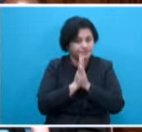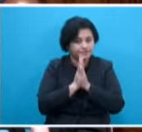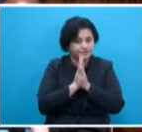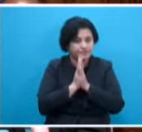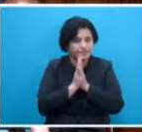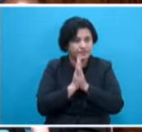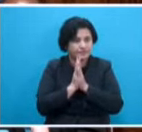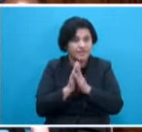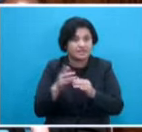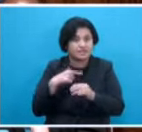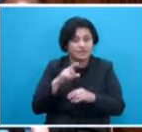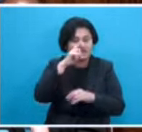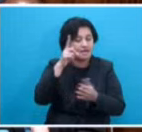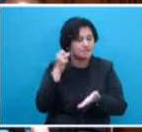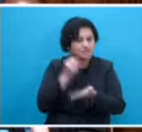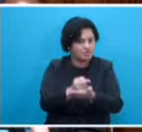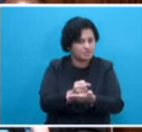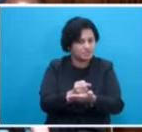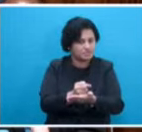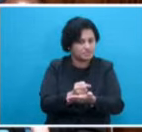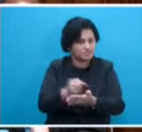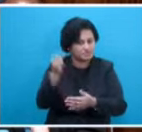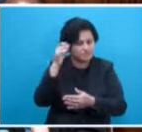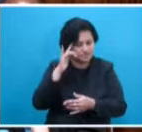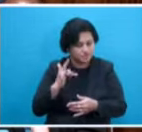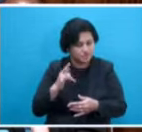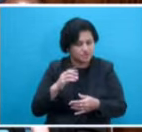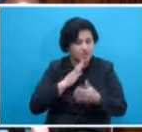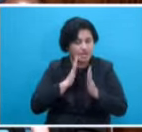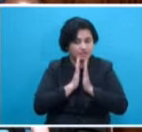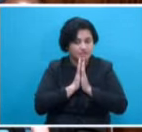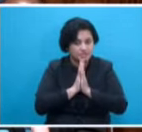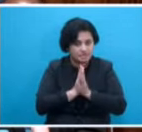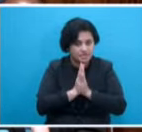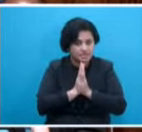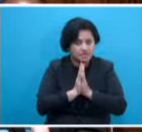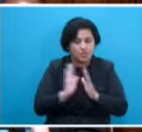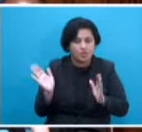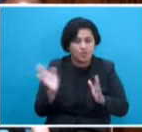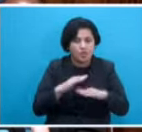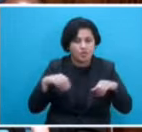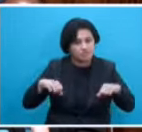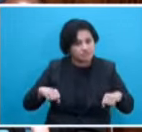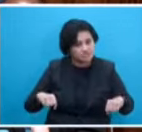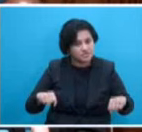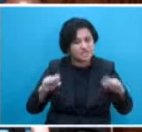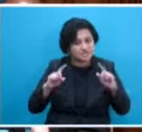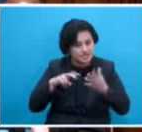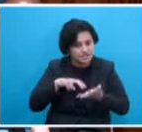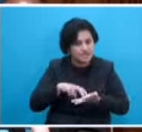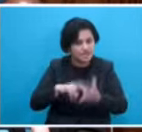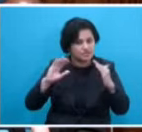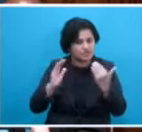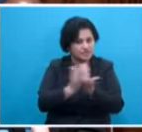that is why I cannot support the motion before the House. And it is my prayer, Mr. Speaker, that we all stand together united in this bold attempt to